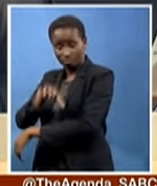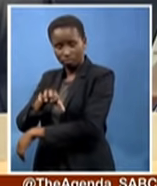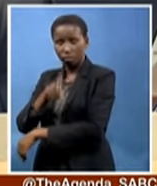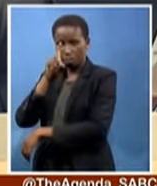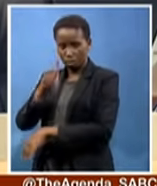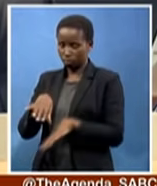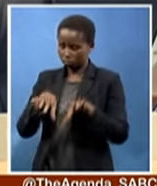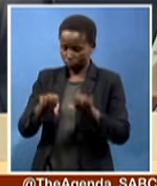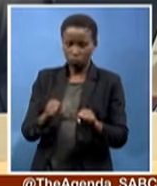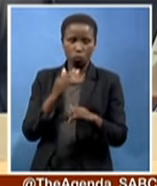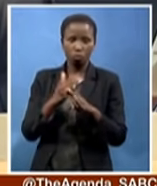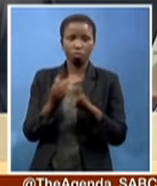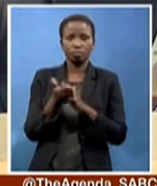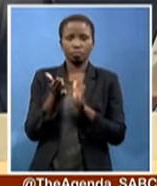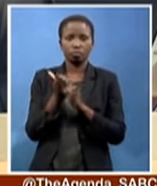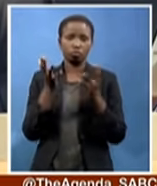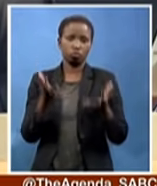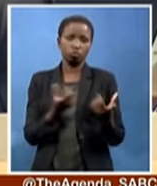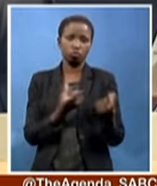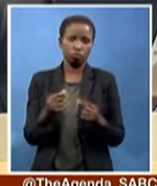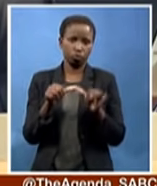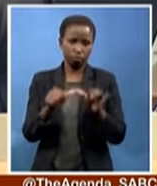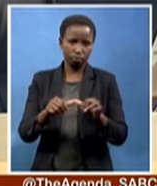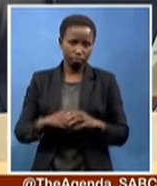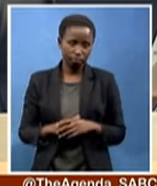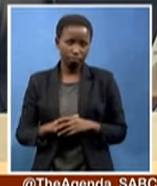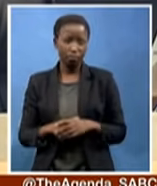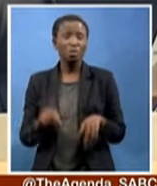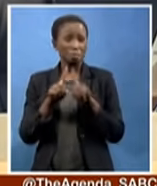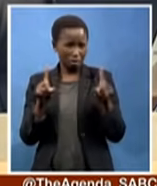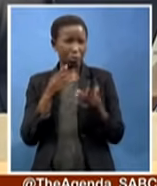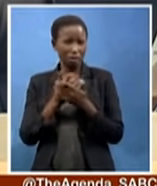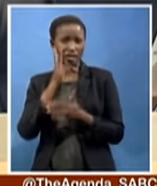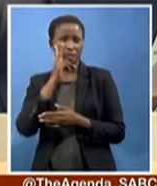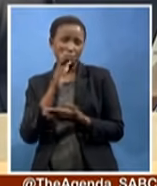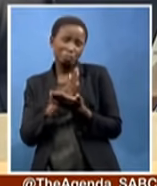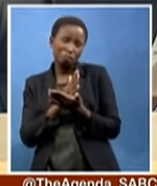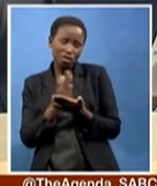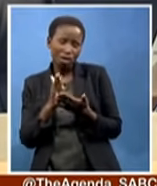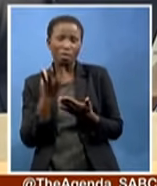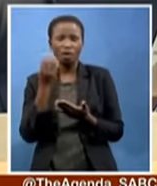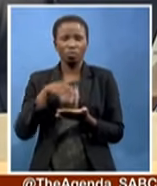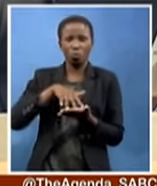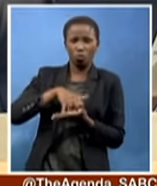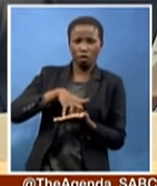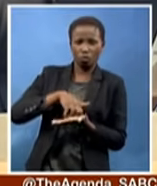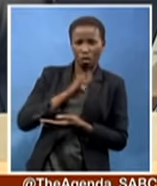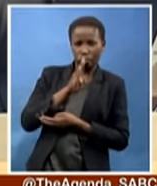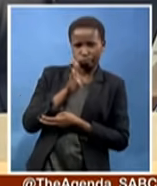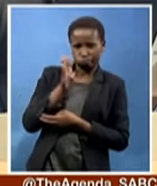But we would concede that there are weaknesses in its practical implementation that make the case